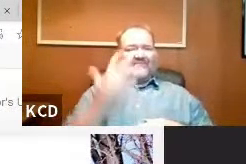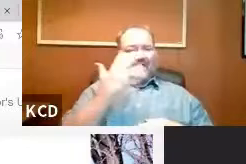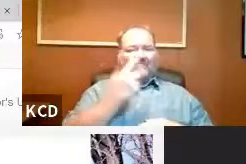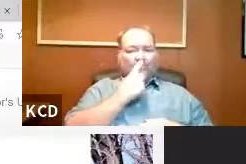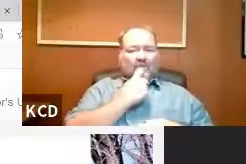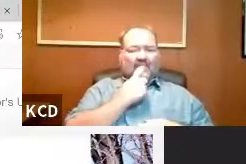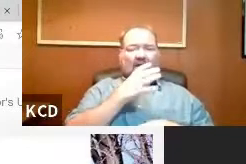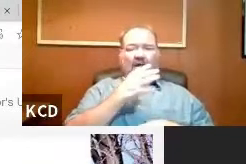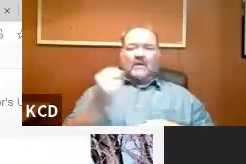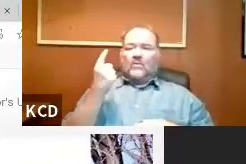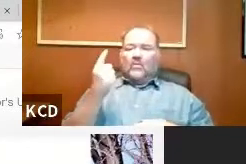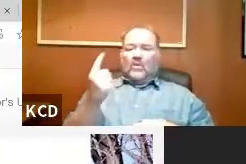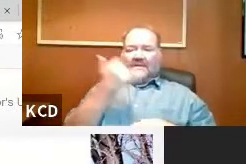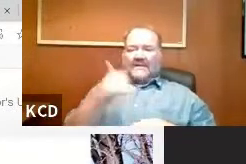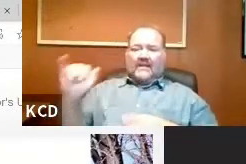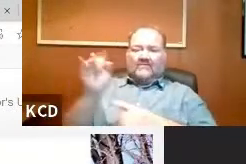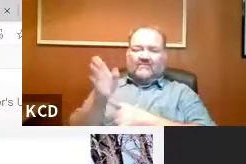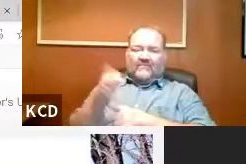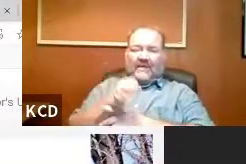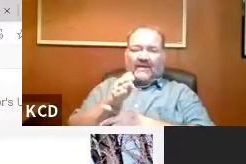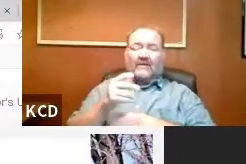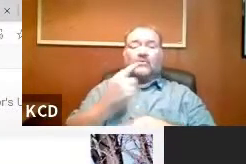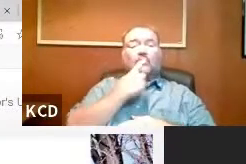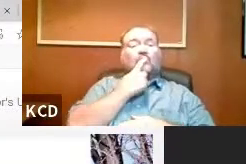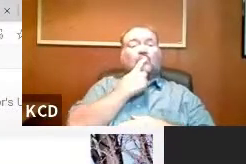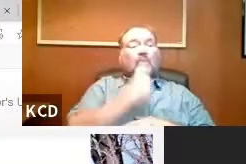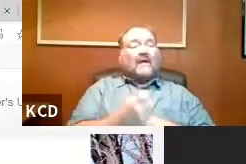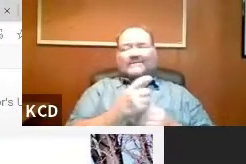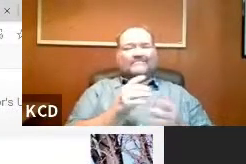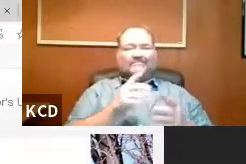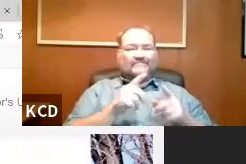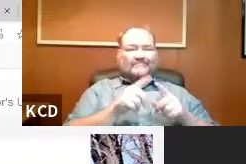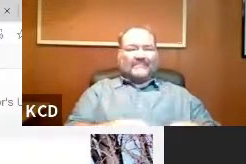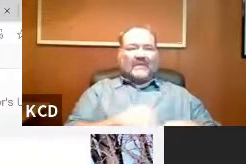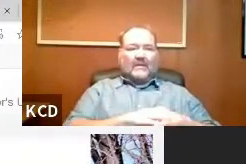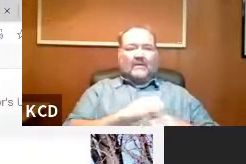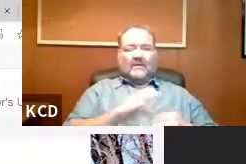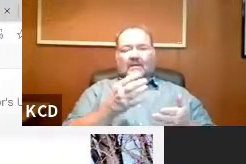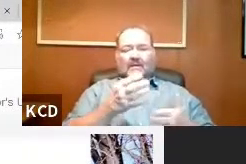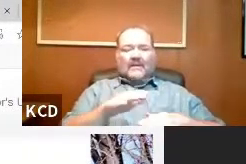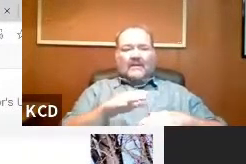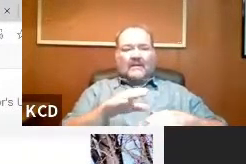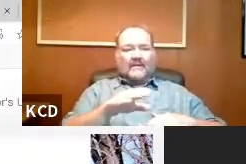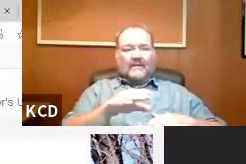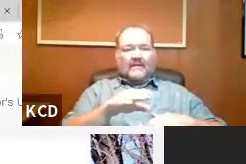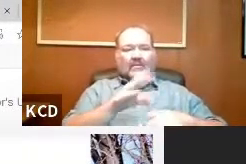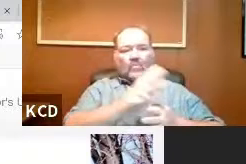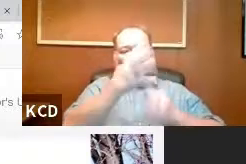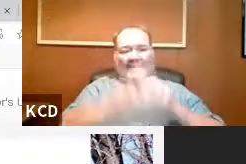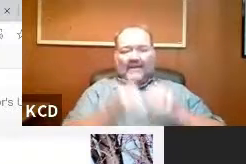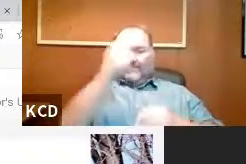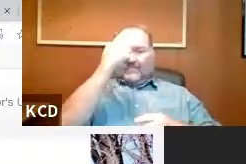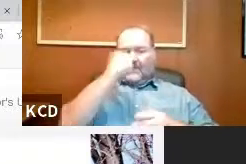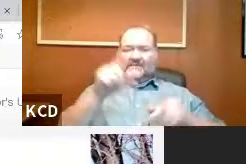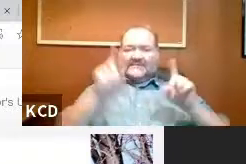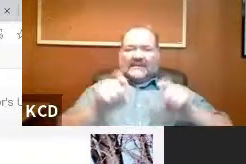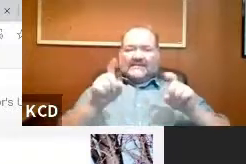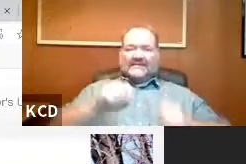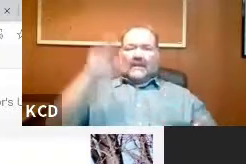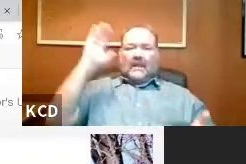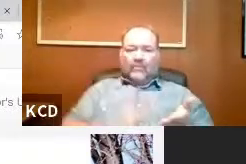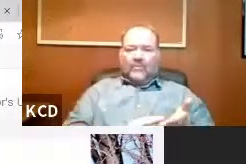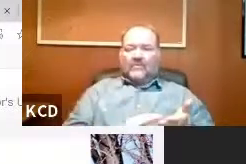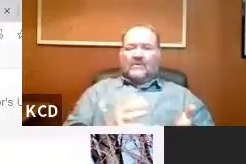flag. The red flags are generally, we see them on the weekends when testing isn't as widely available. I mentioned this last week. And